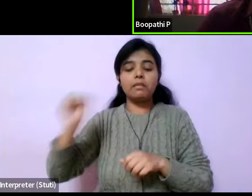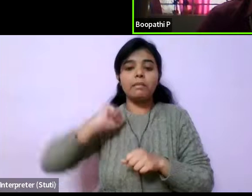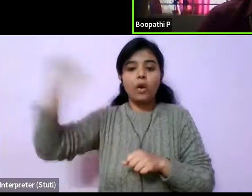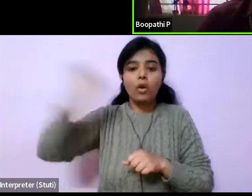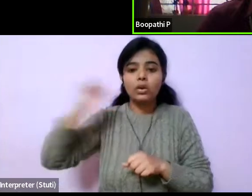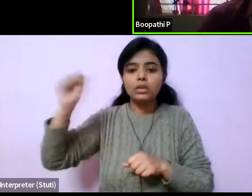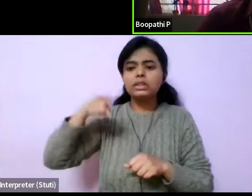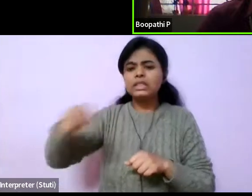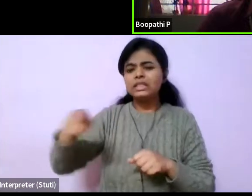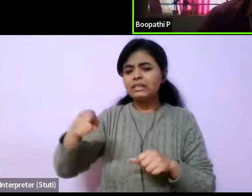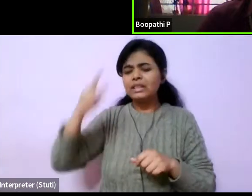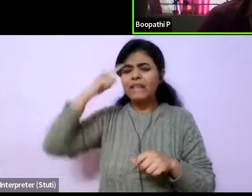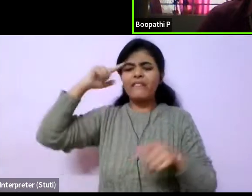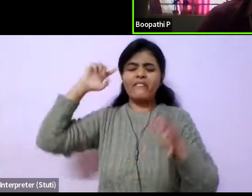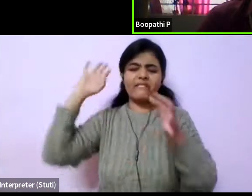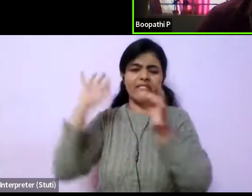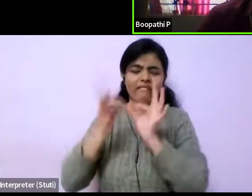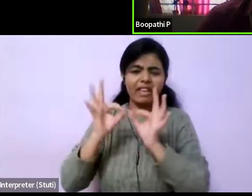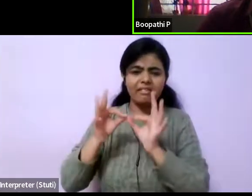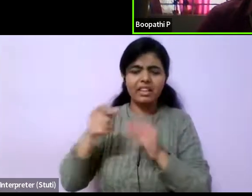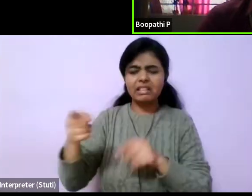a stereotypical,